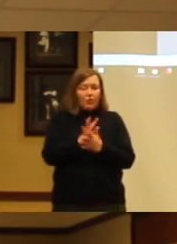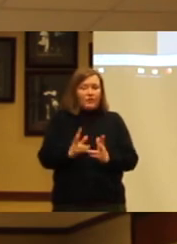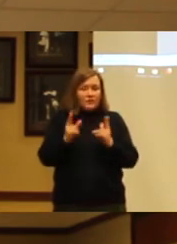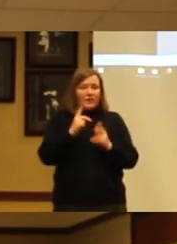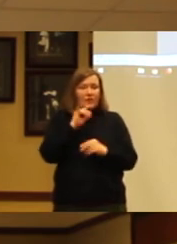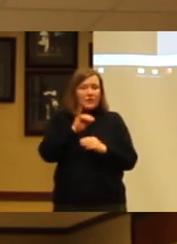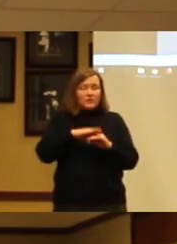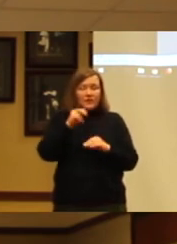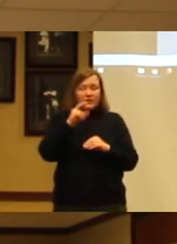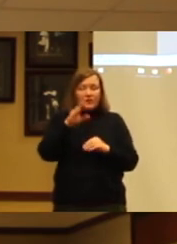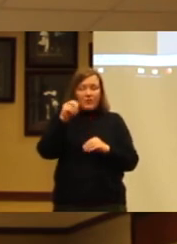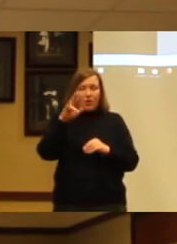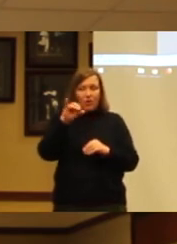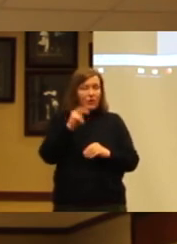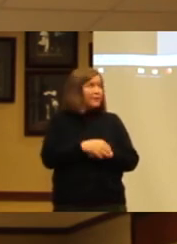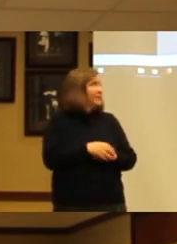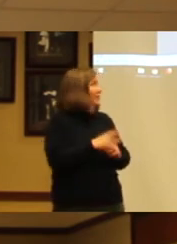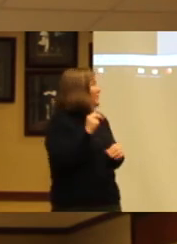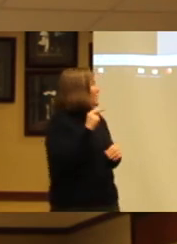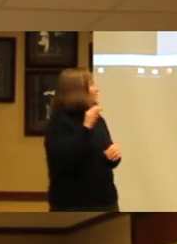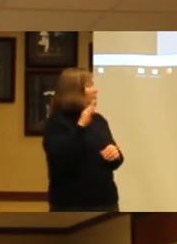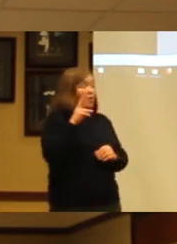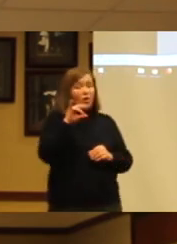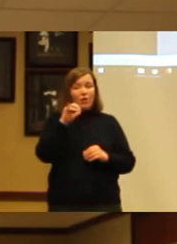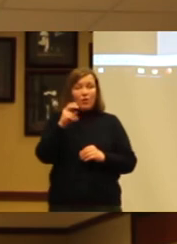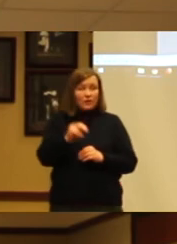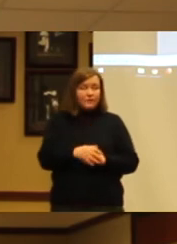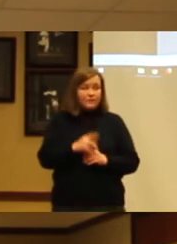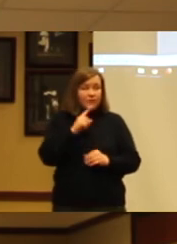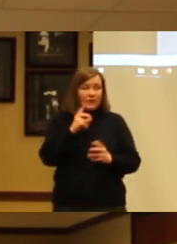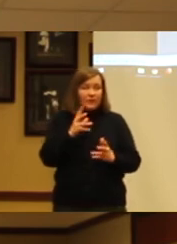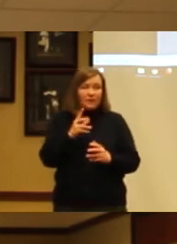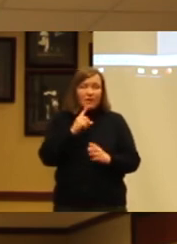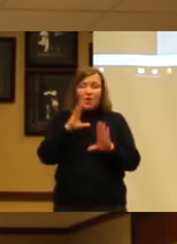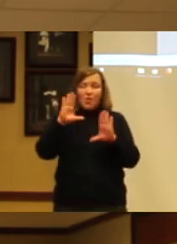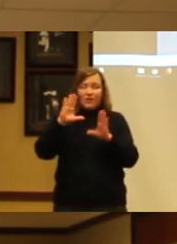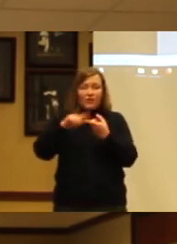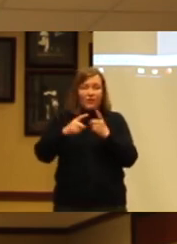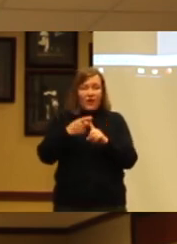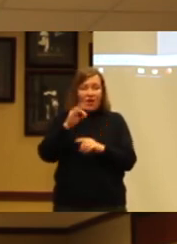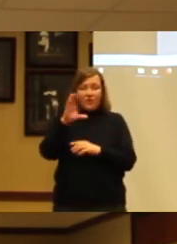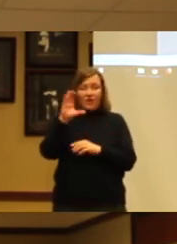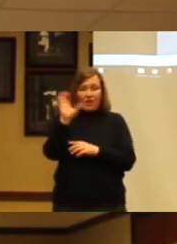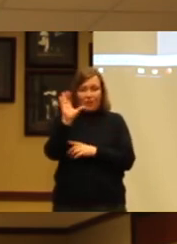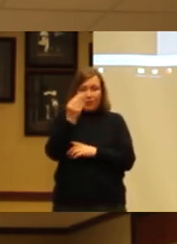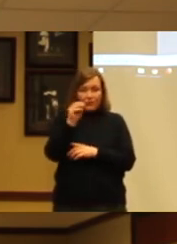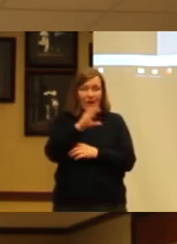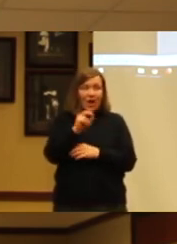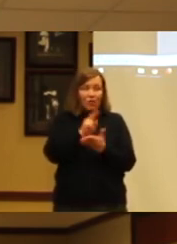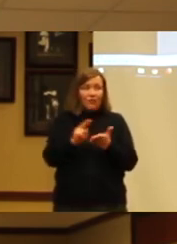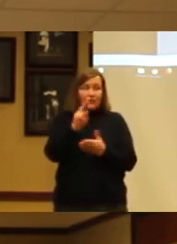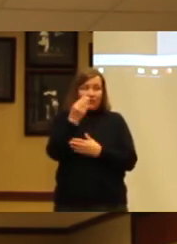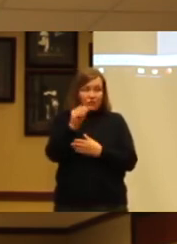Nancy Morejon. Nancy Morejon is a wonderful friend of Columbia, Missouri, and the university.